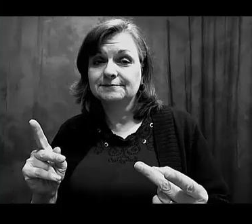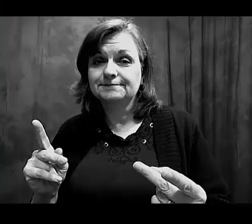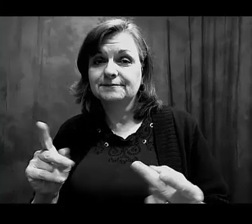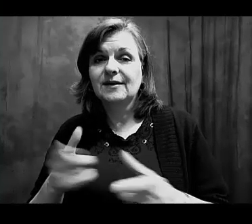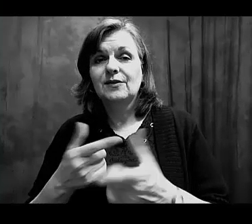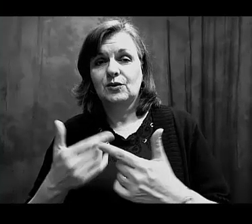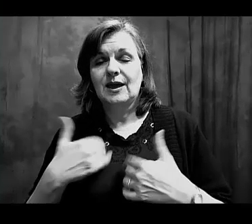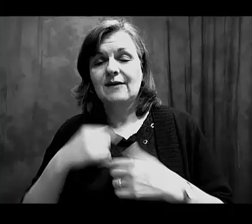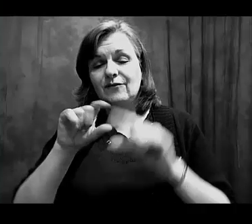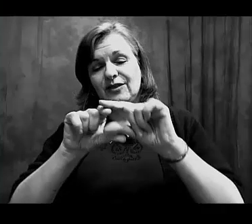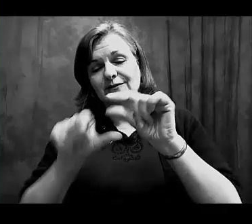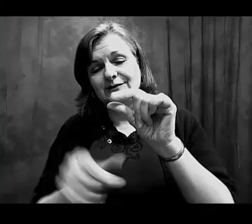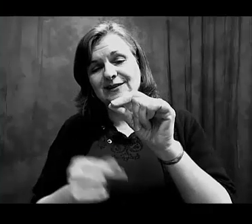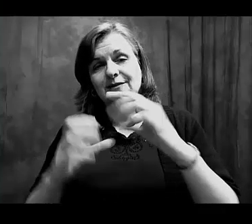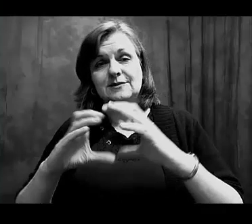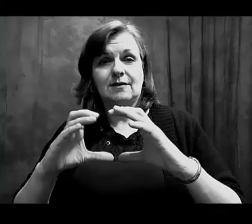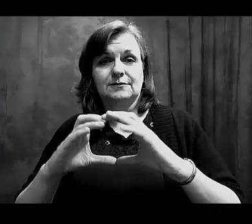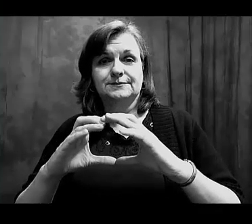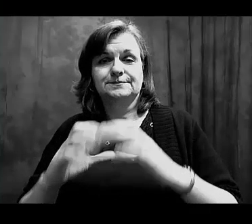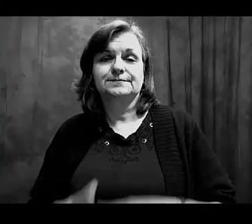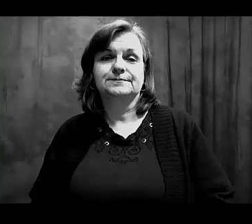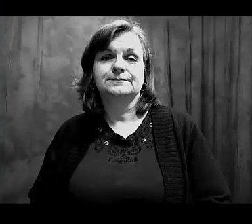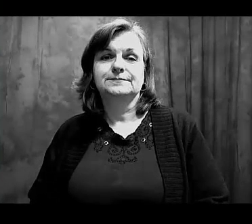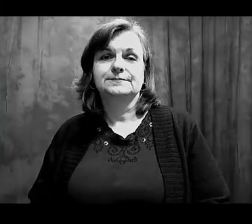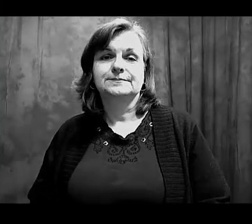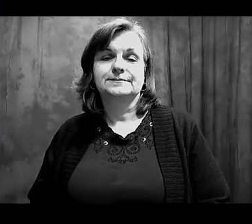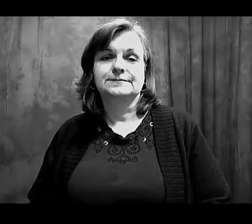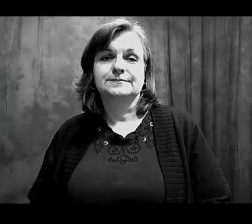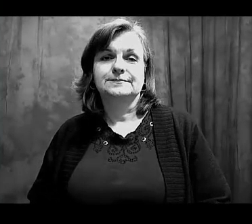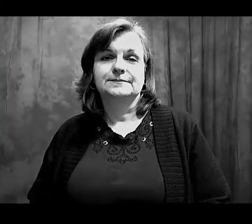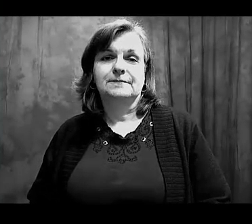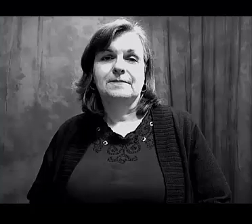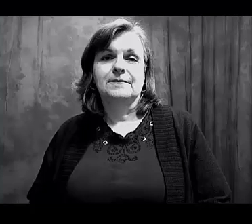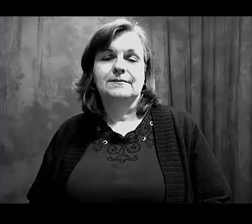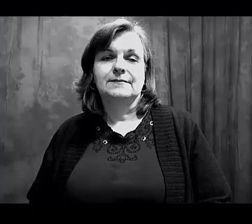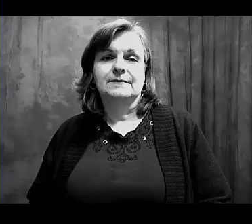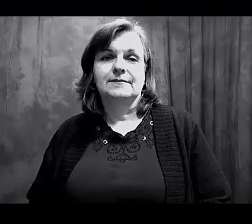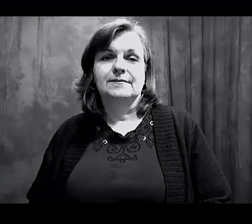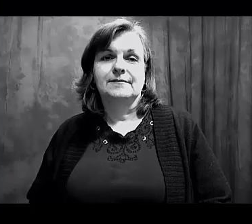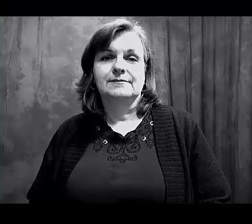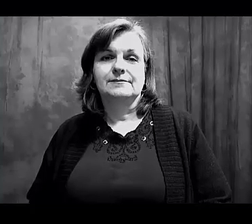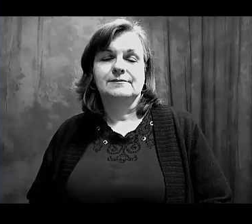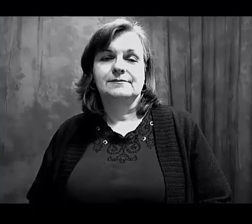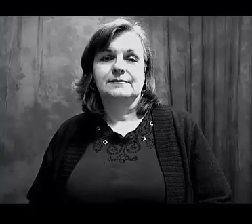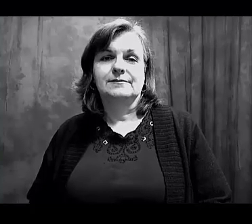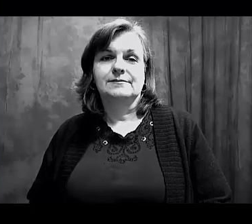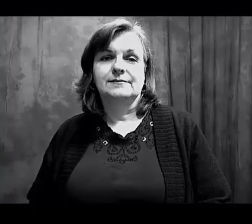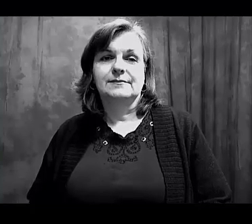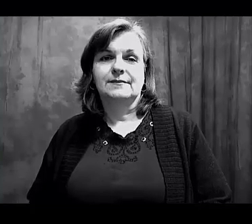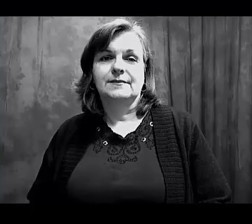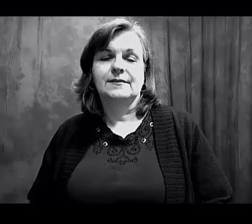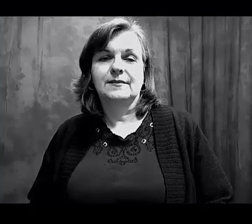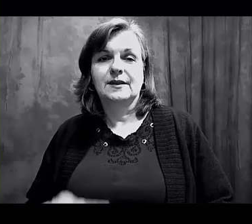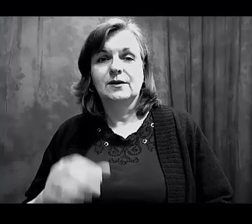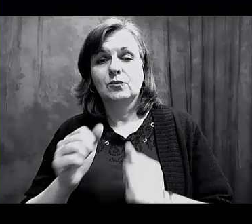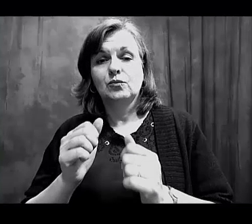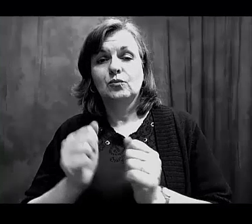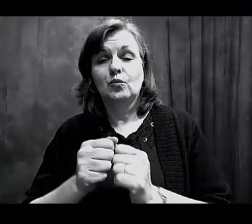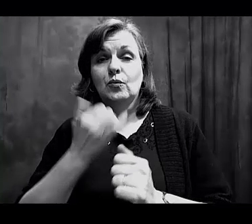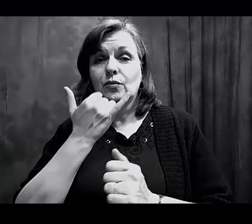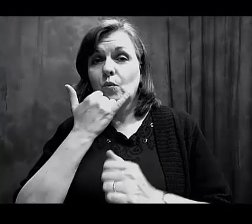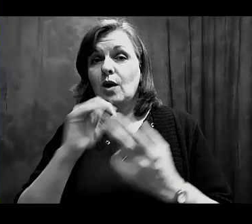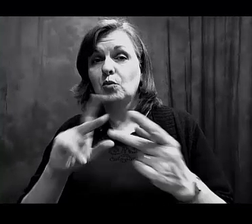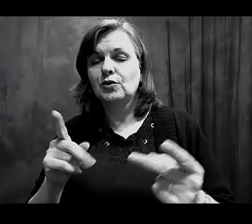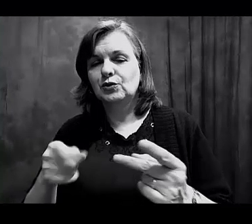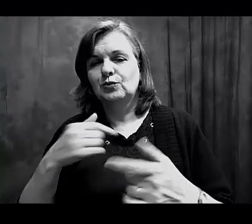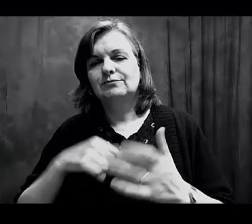When we produce the wrong protein, we develop sickle cell anemia, Okay, here's your sickle